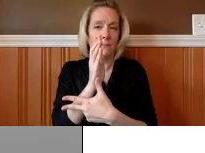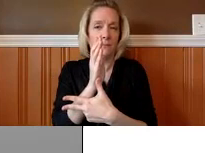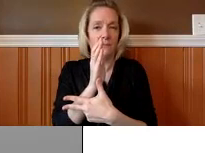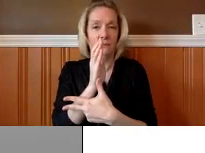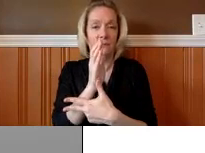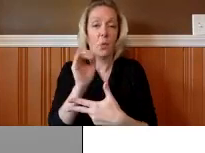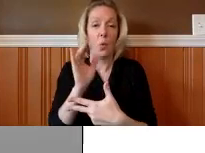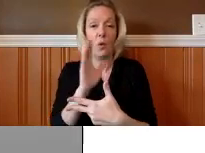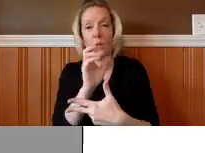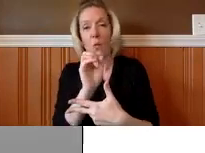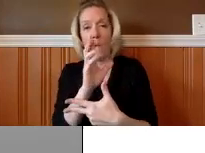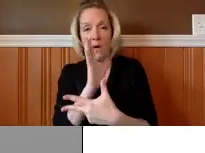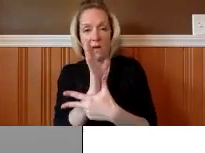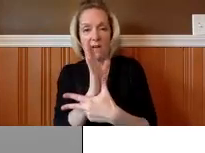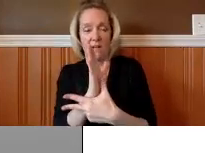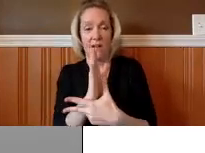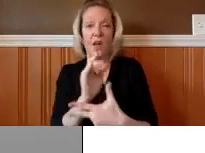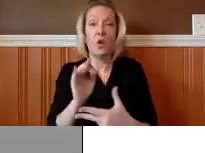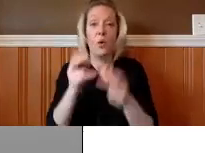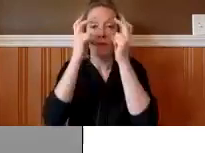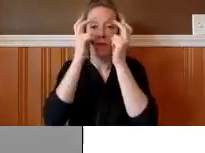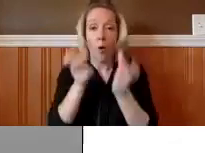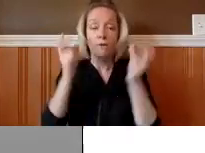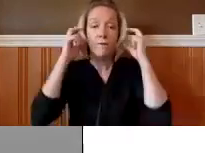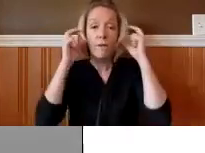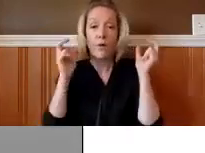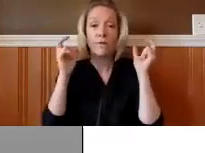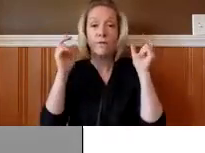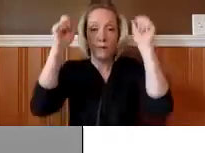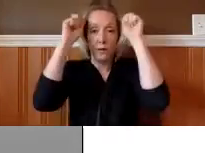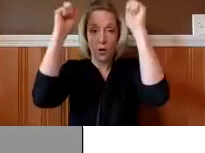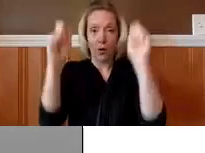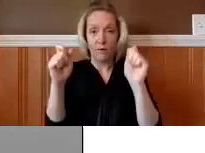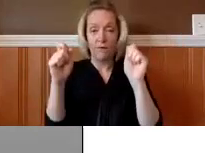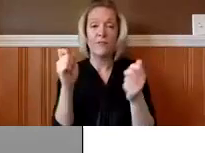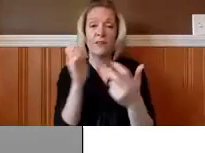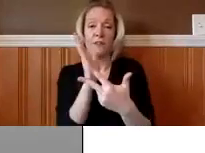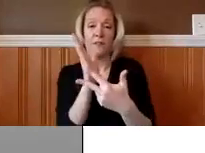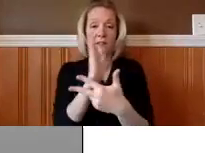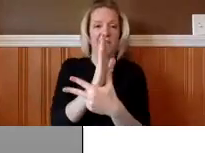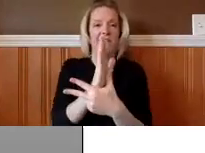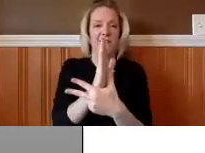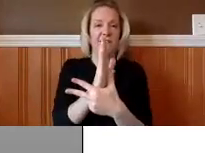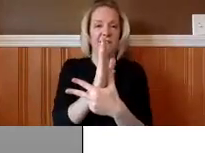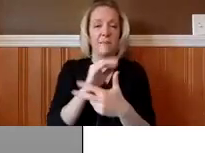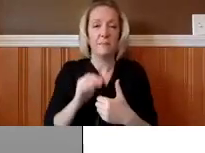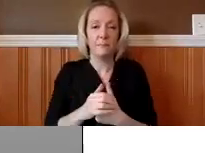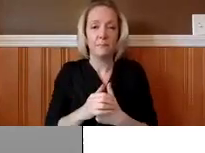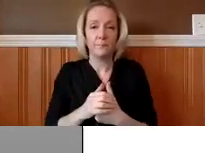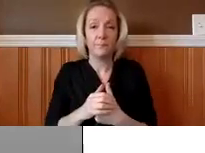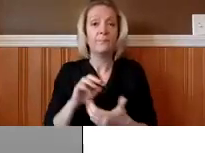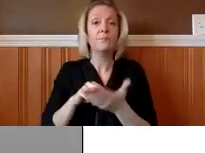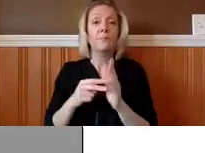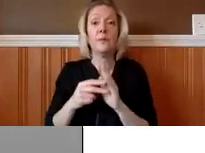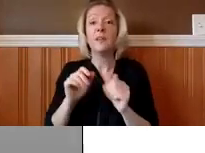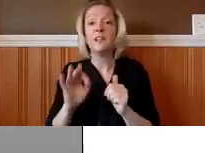keep him in the area that a student in phase 2 will look at. So if a student in phase 2 will look at something with 3 colors, we can keep his